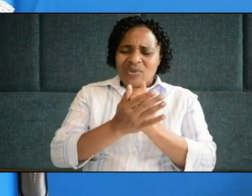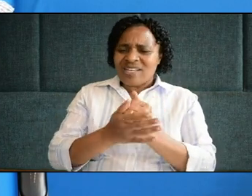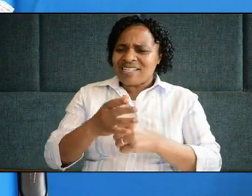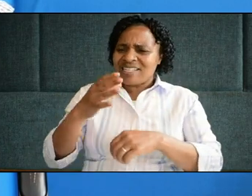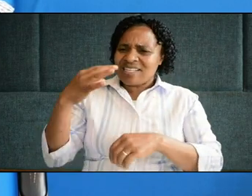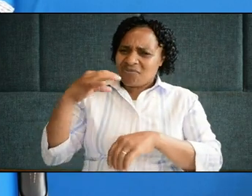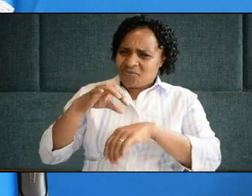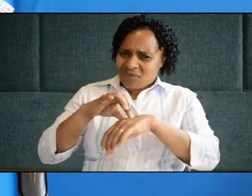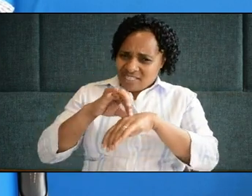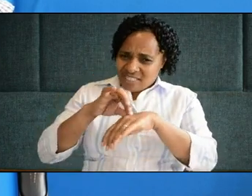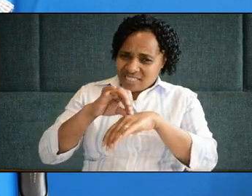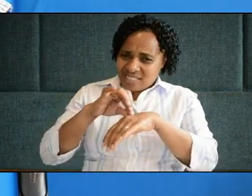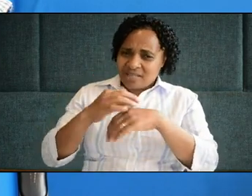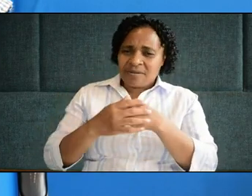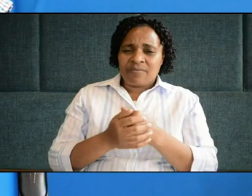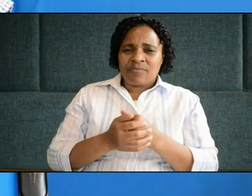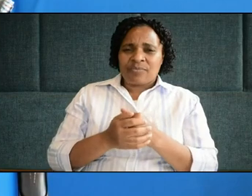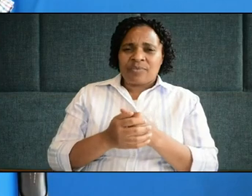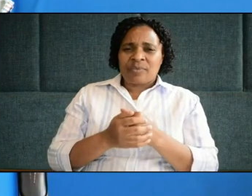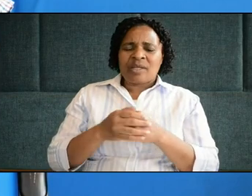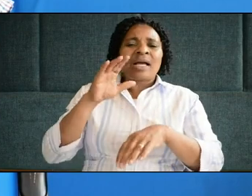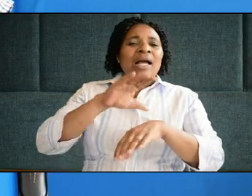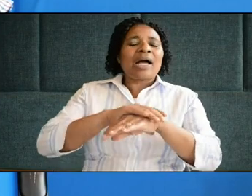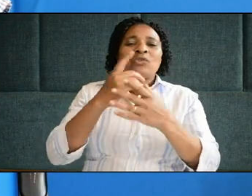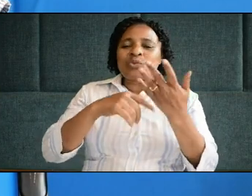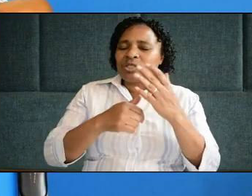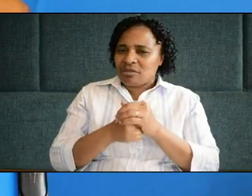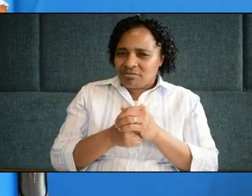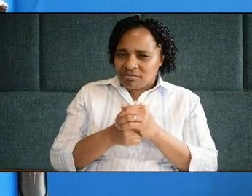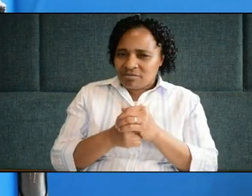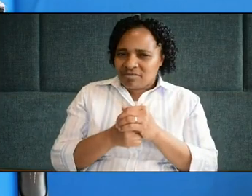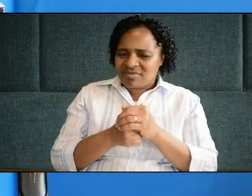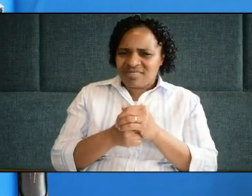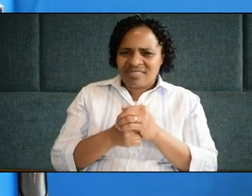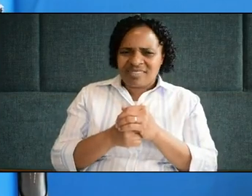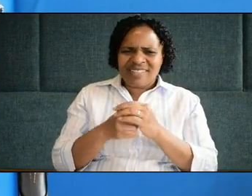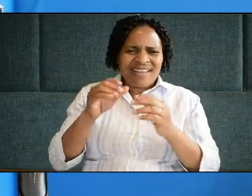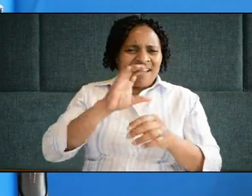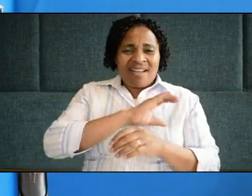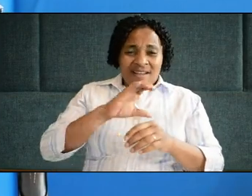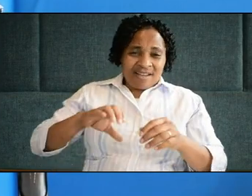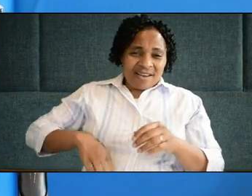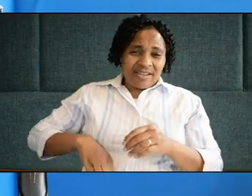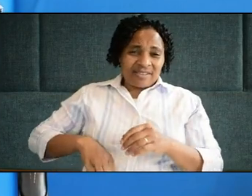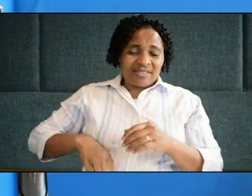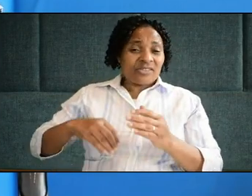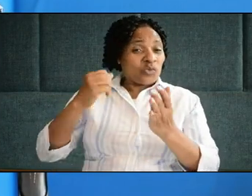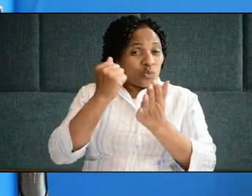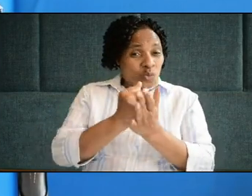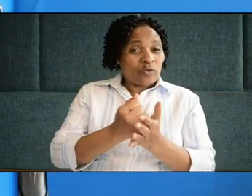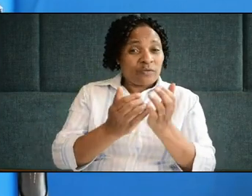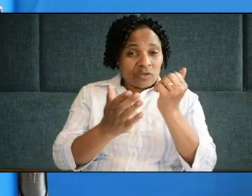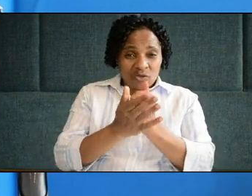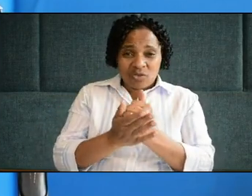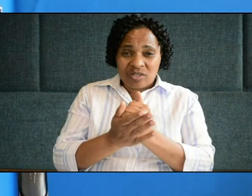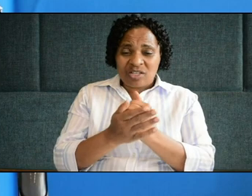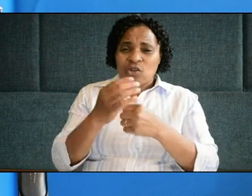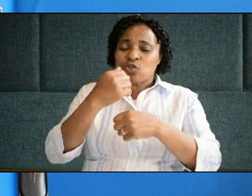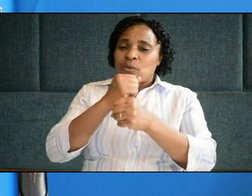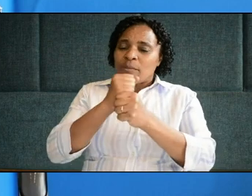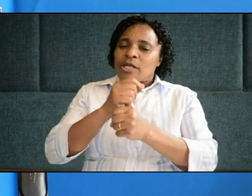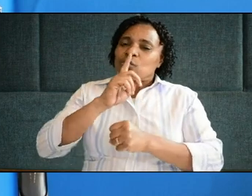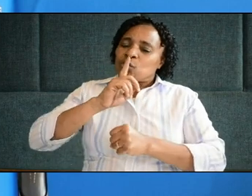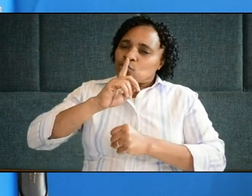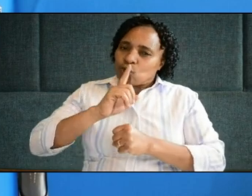flesh. Mm-hmm. What do we get from that? No, Christ's crucifixion was just to make